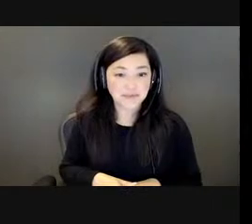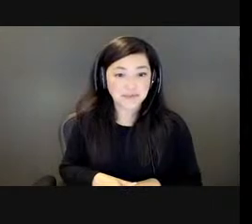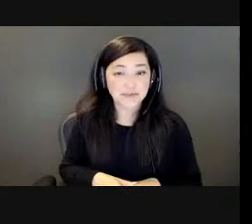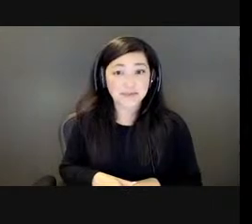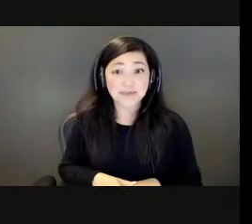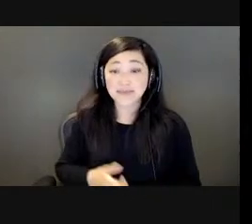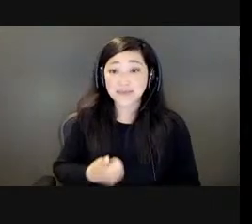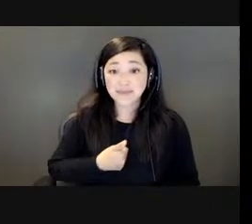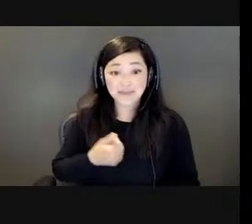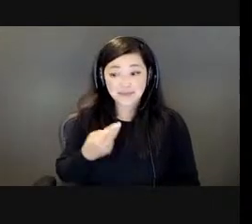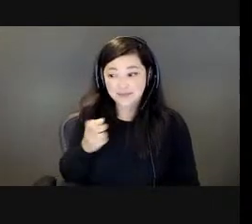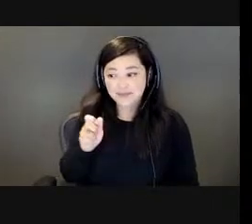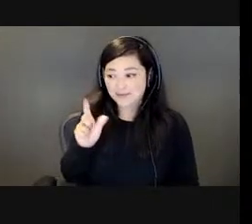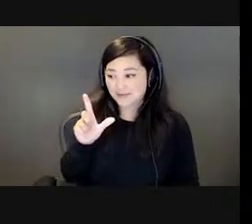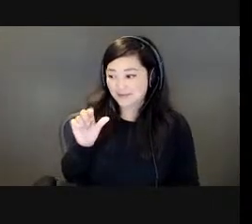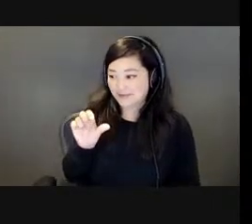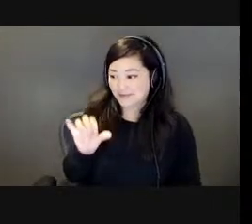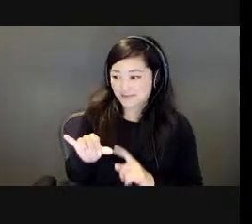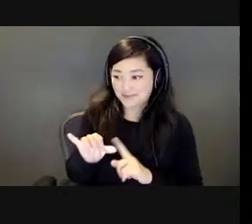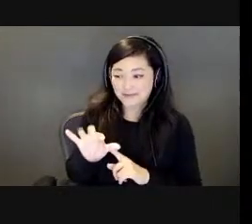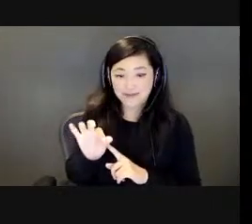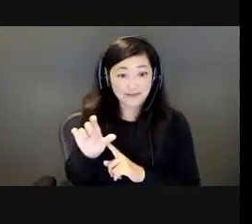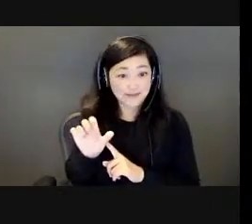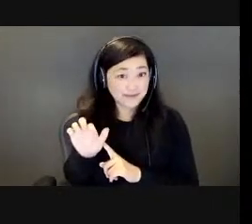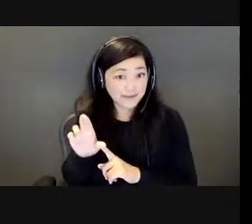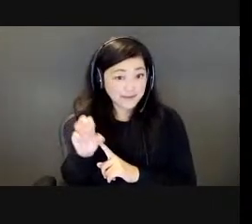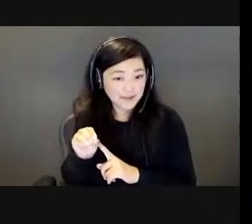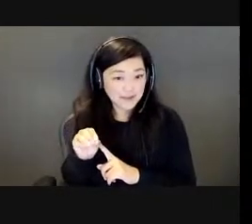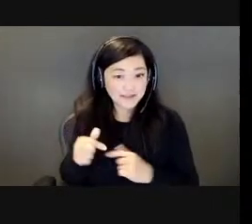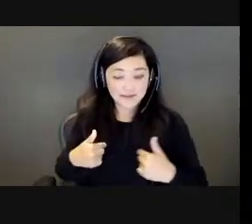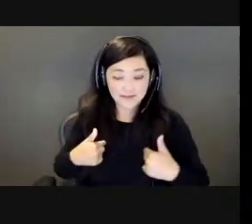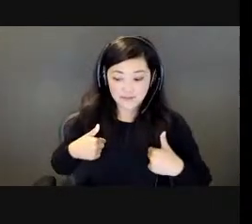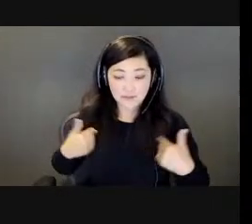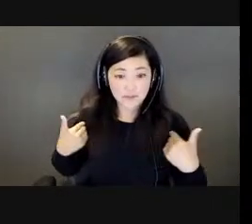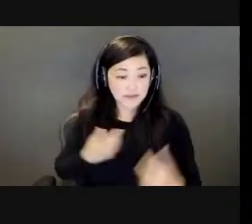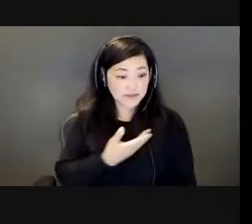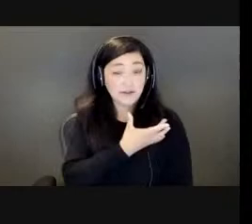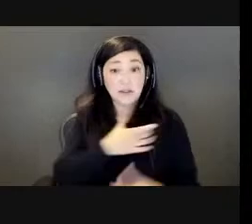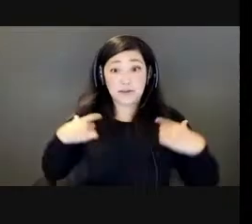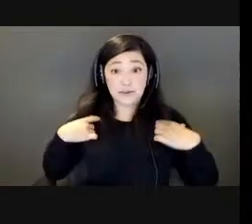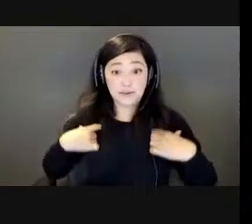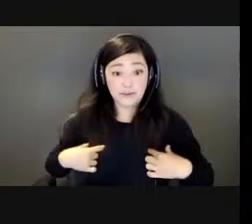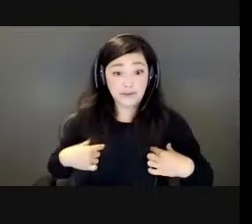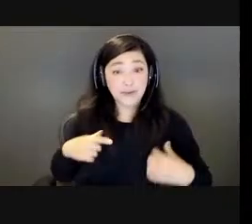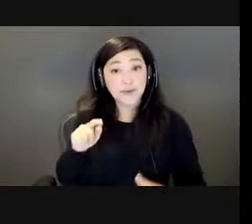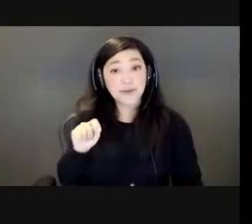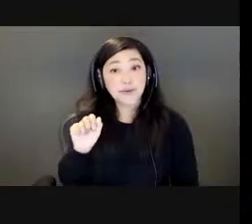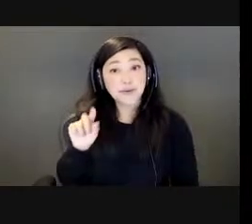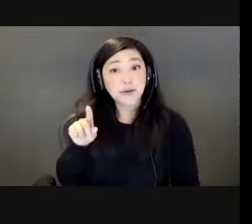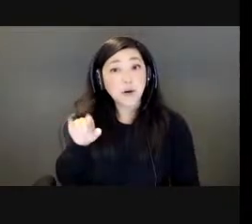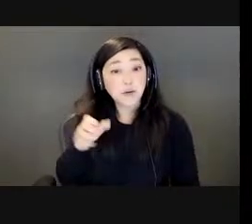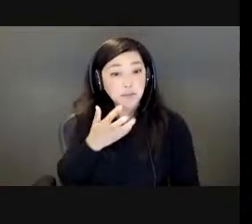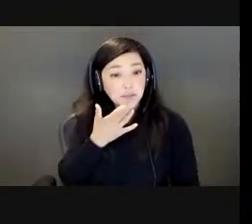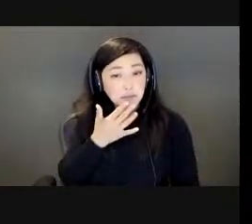Myself, Haley Flaro. Today I'm wearing a sleeveless taupe dress that's outlined with